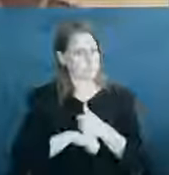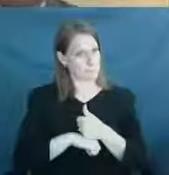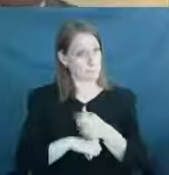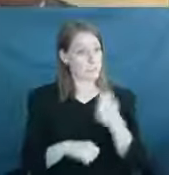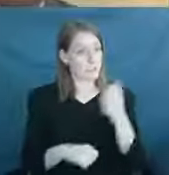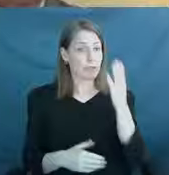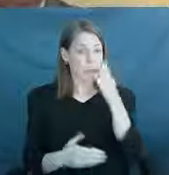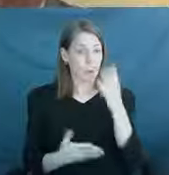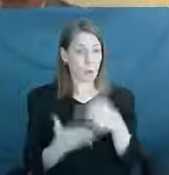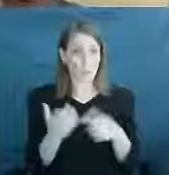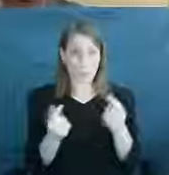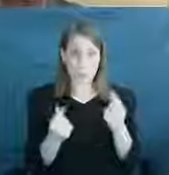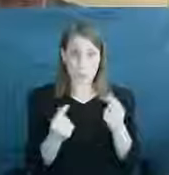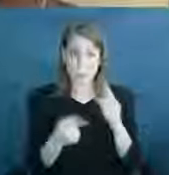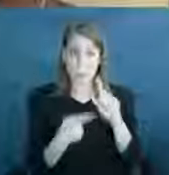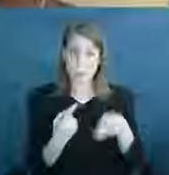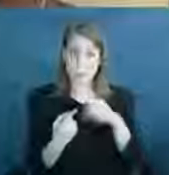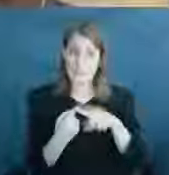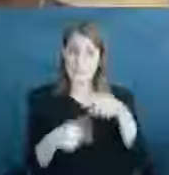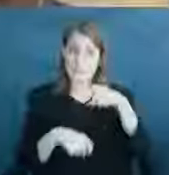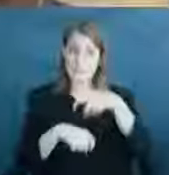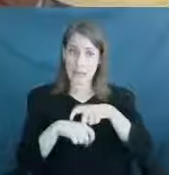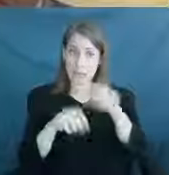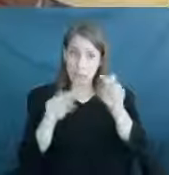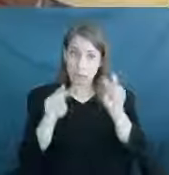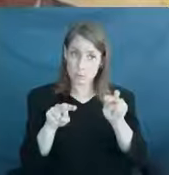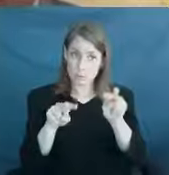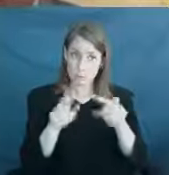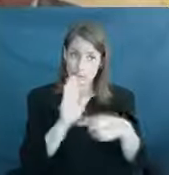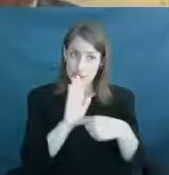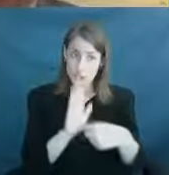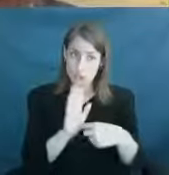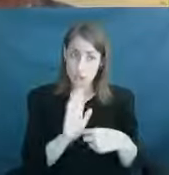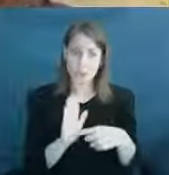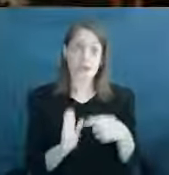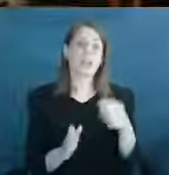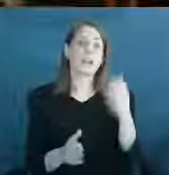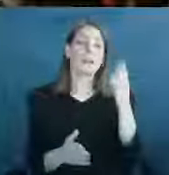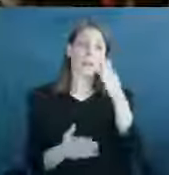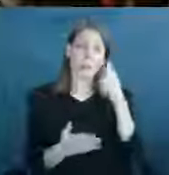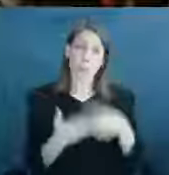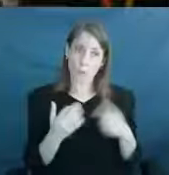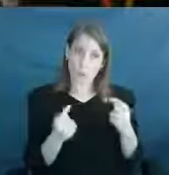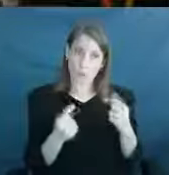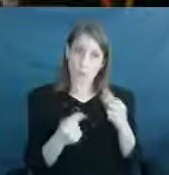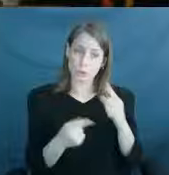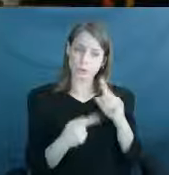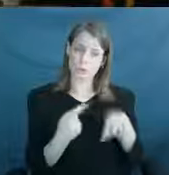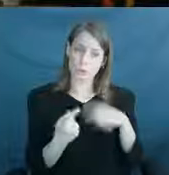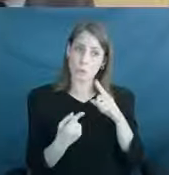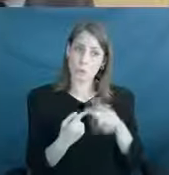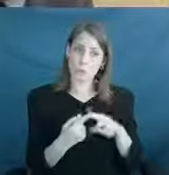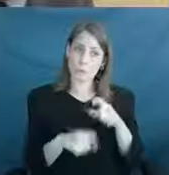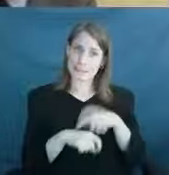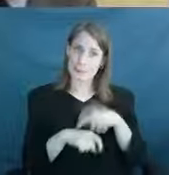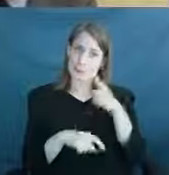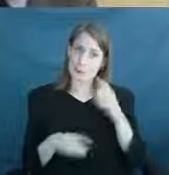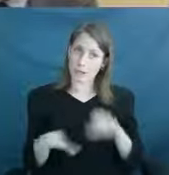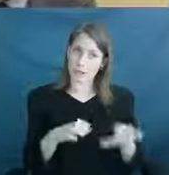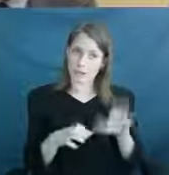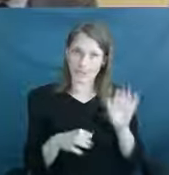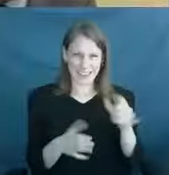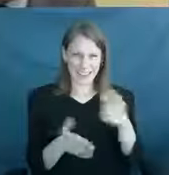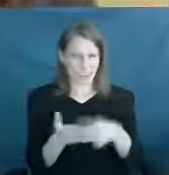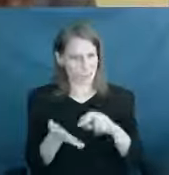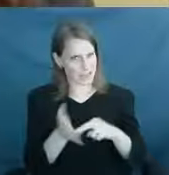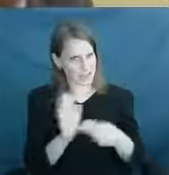trying to establish these routines with children, you've just got to have them so they know what they're meant to be doing when they're standing at the bench, they know what they're meant to be doing when they're